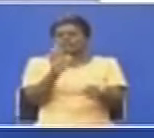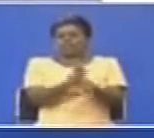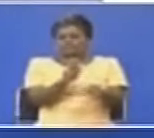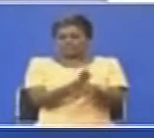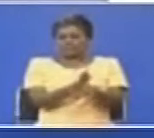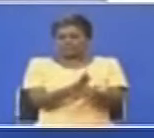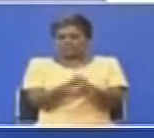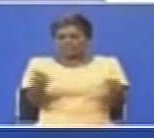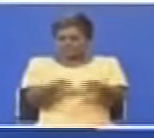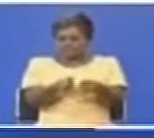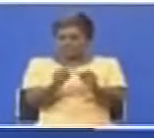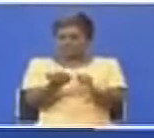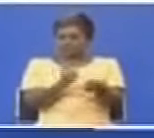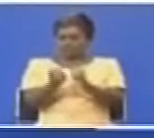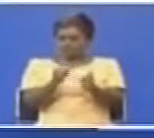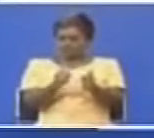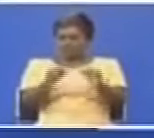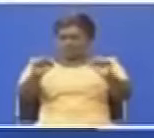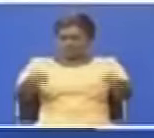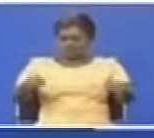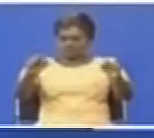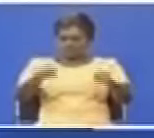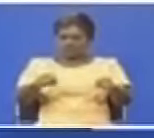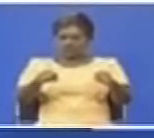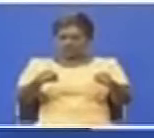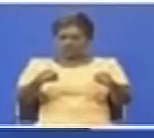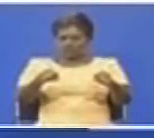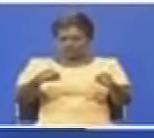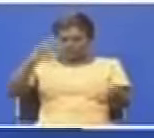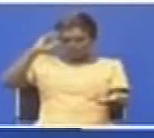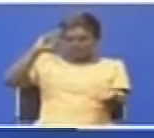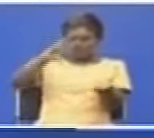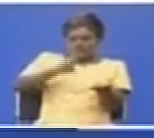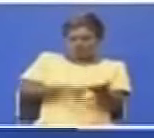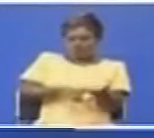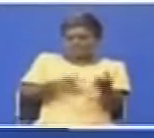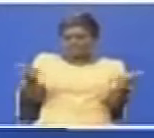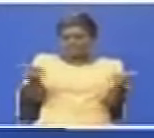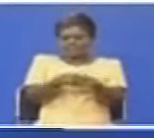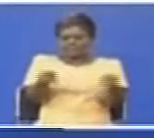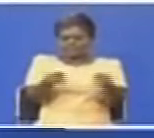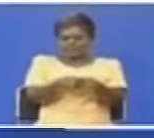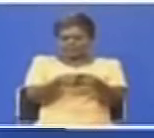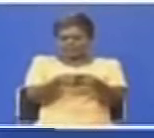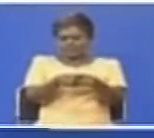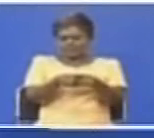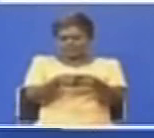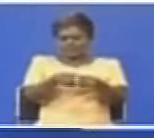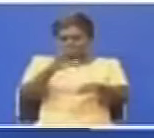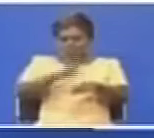what sports can bring, and to be recognized as a good